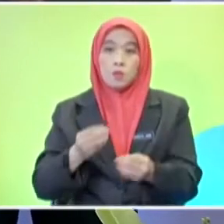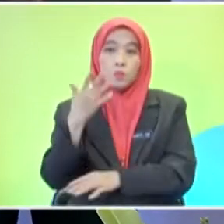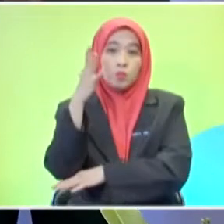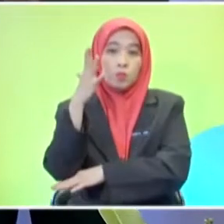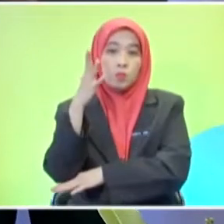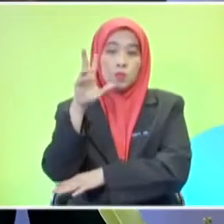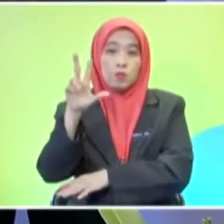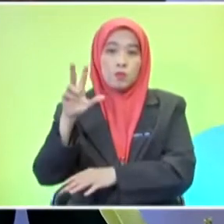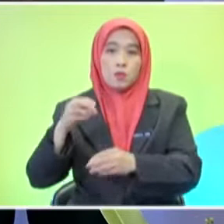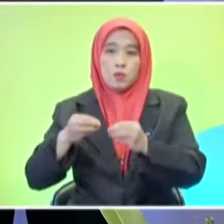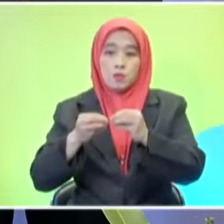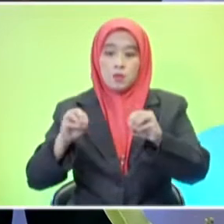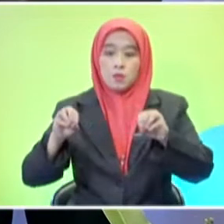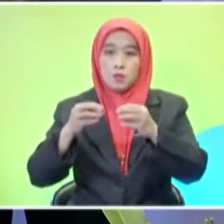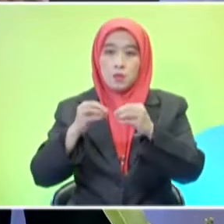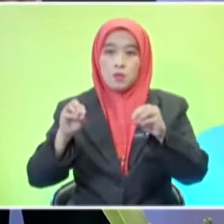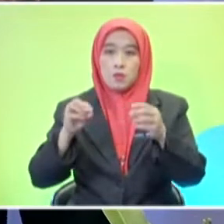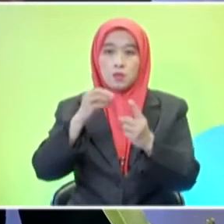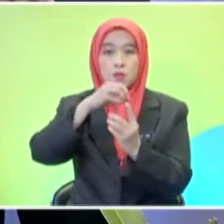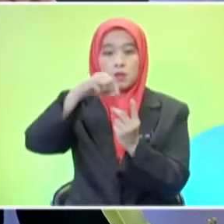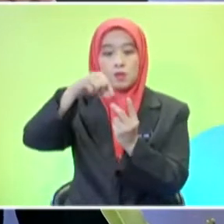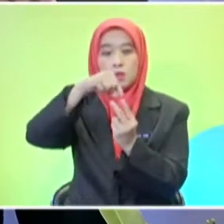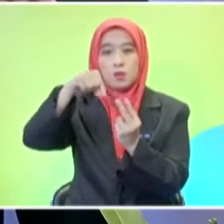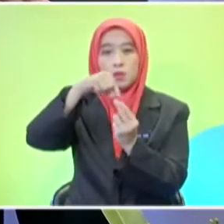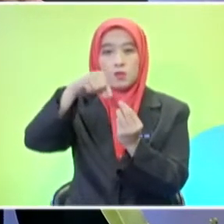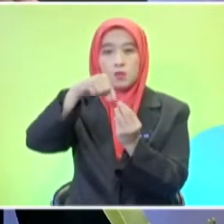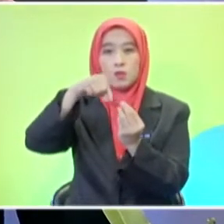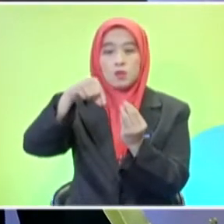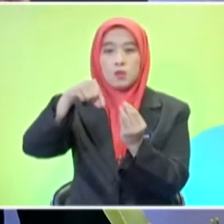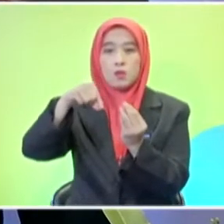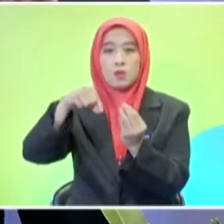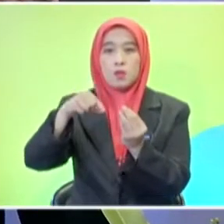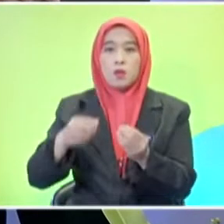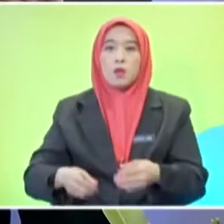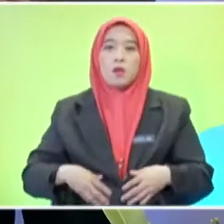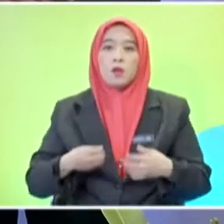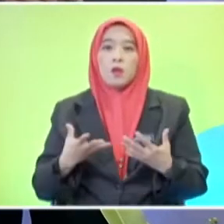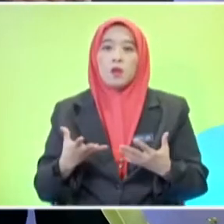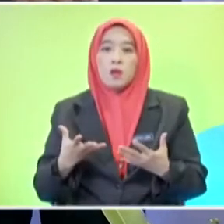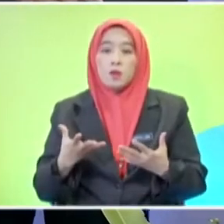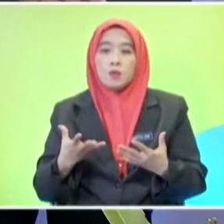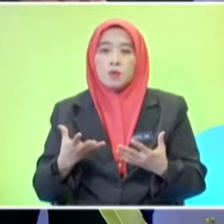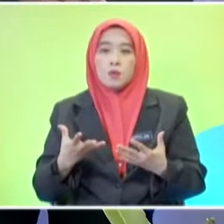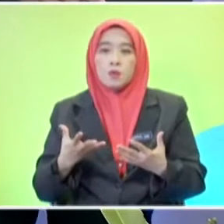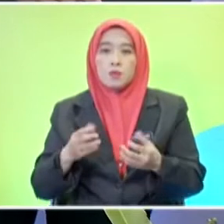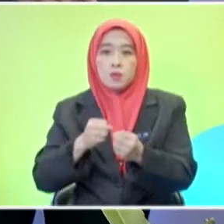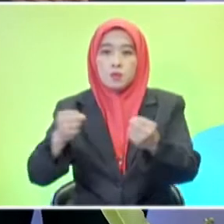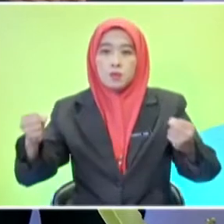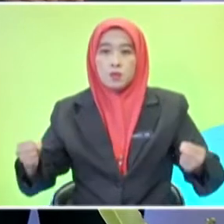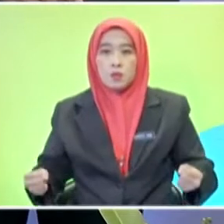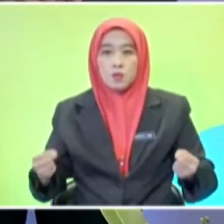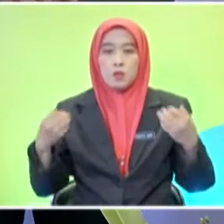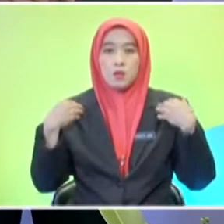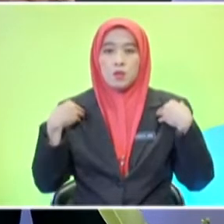Wow. So the seller asked my dad, how much space do you have at home? Then I